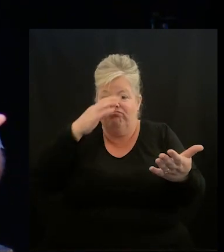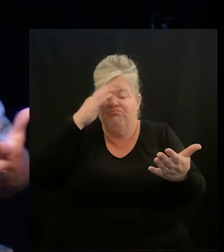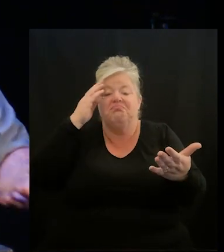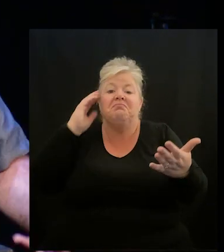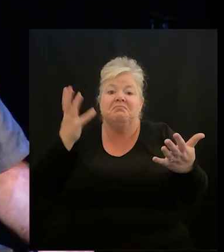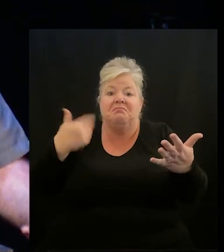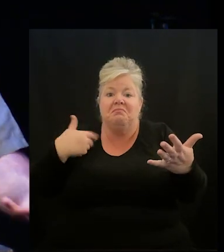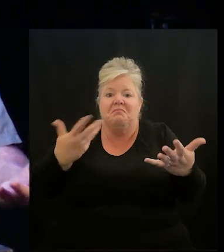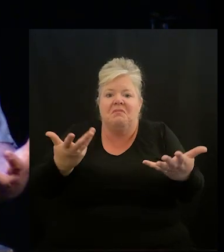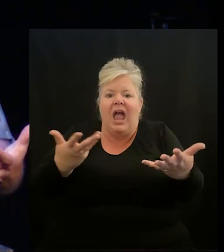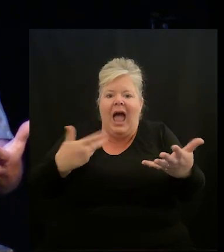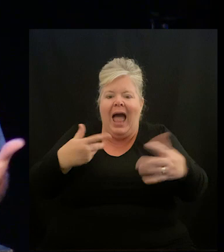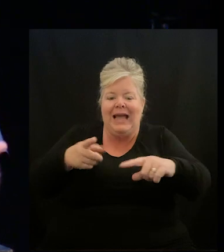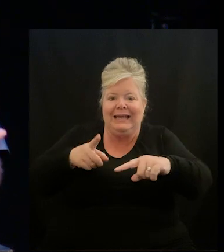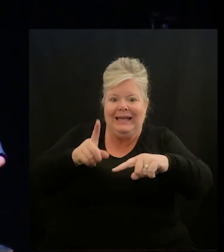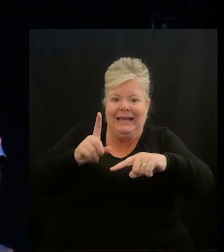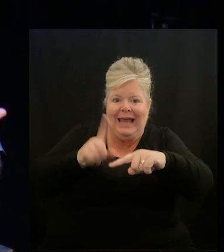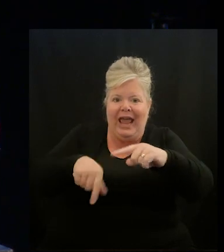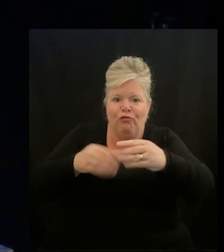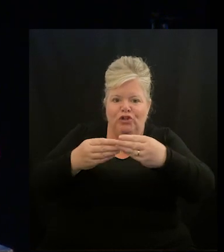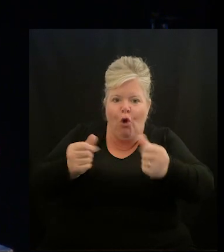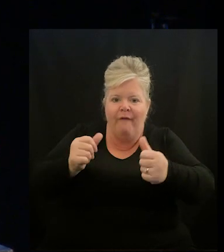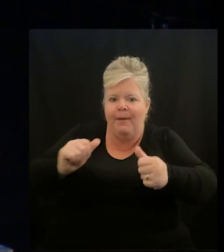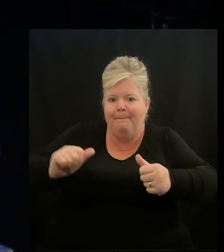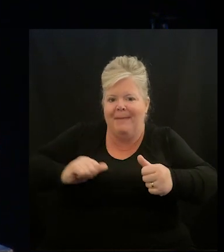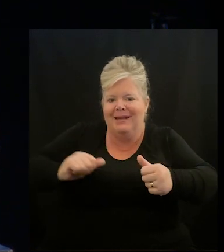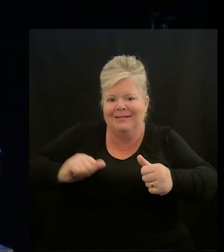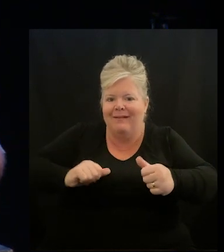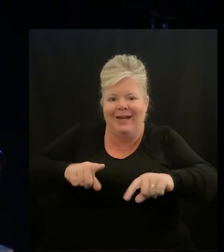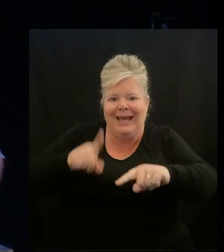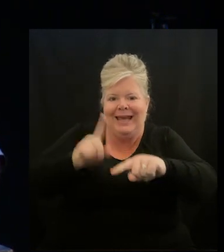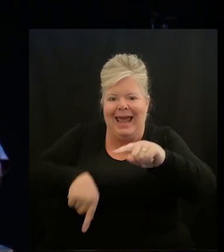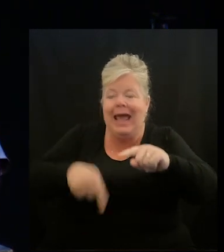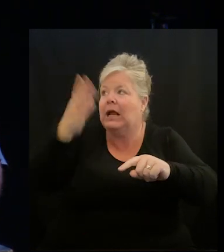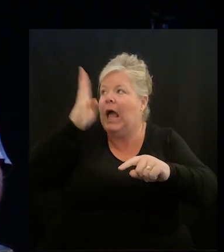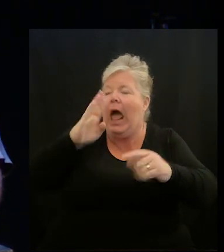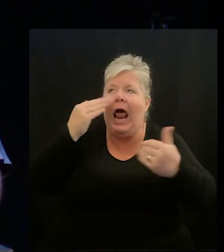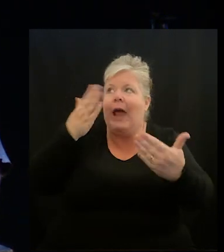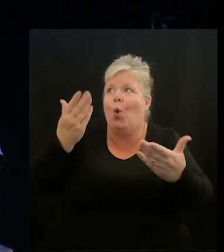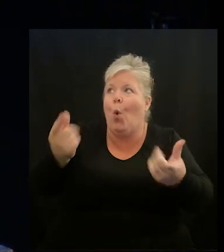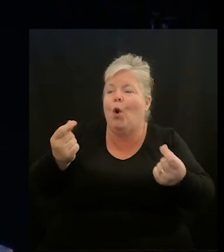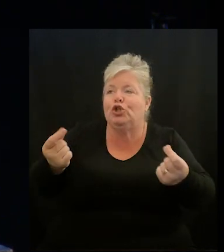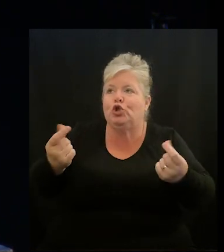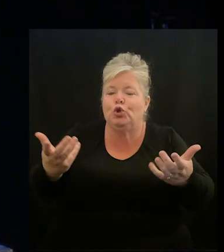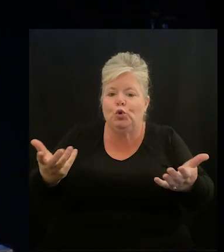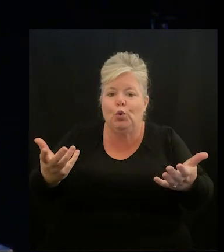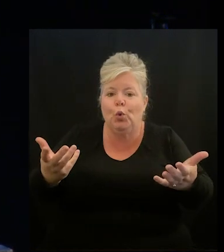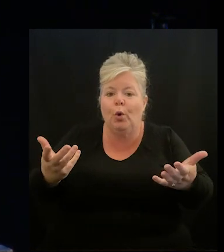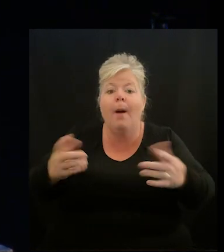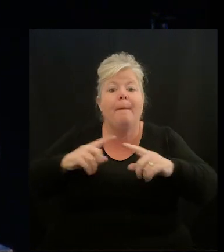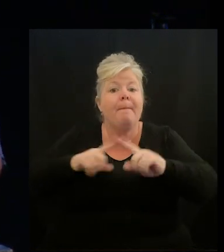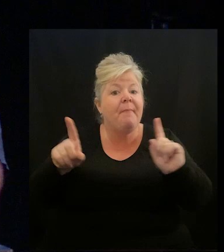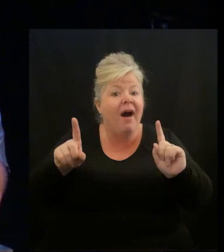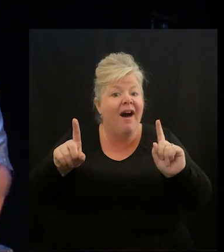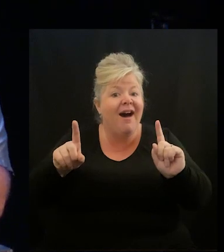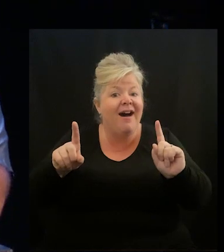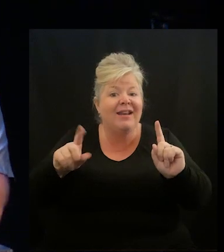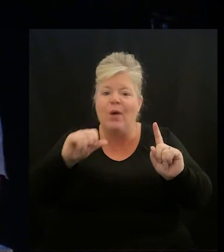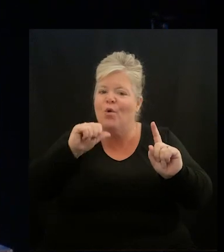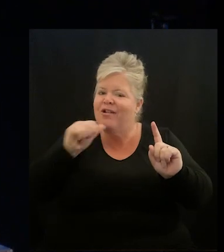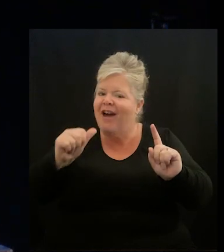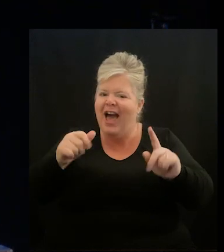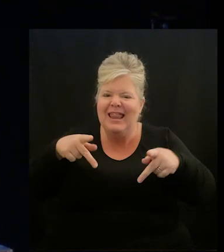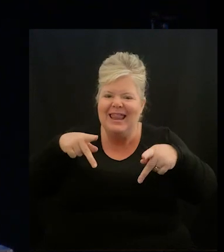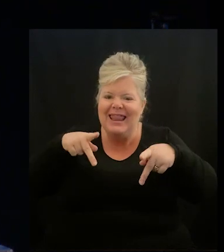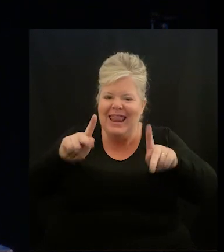do to make this come to pass in the way that I want it to. God, I don't know what to do, but here's what I won't do. I will not let